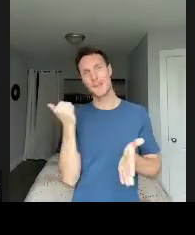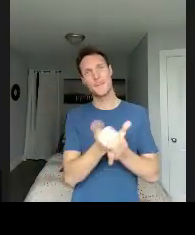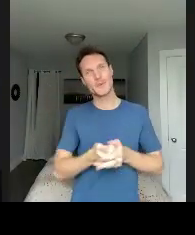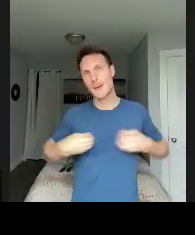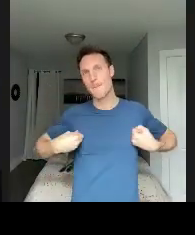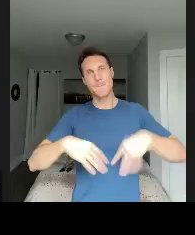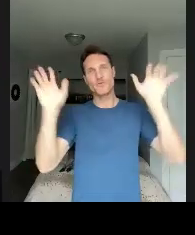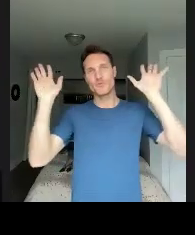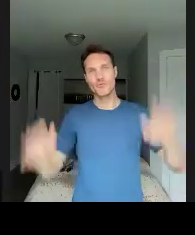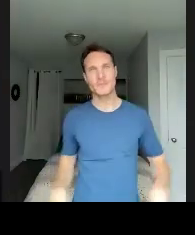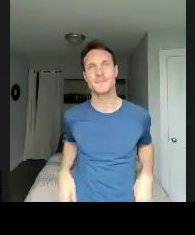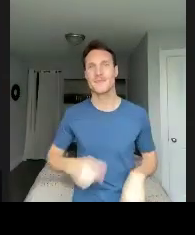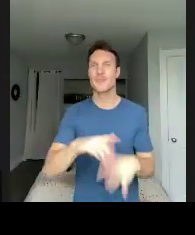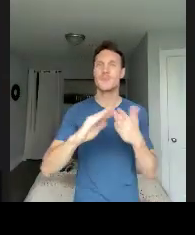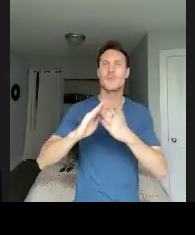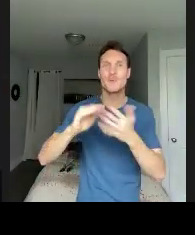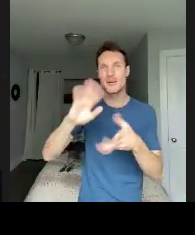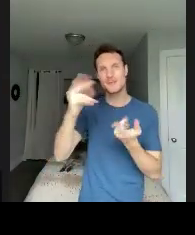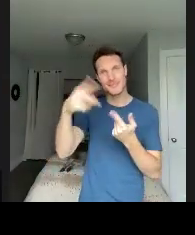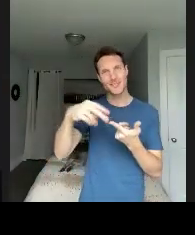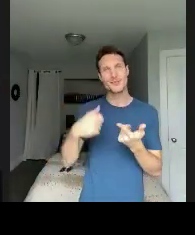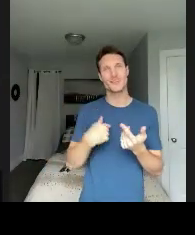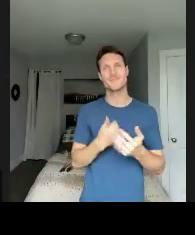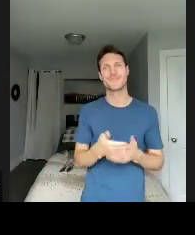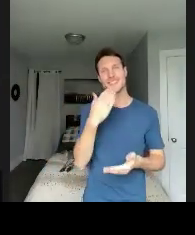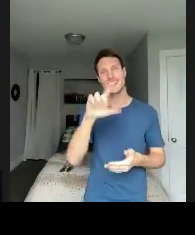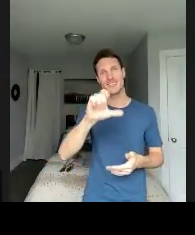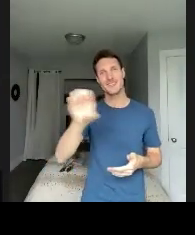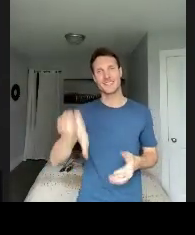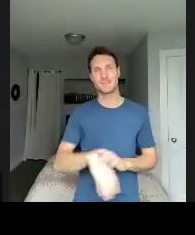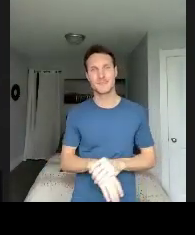that the community will be able to take a look. Great. Thank you, Lee. Of course.